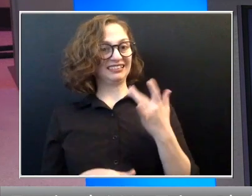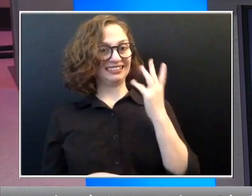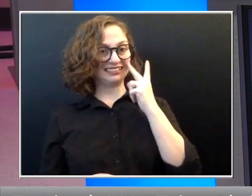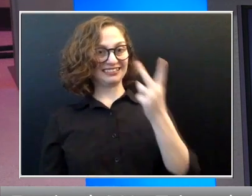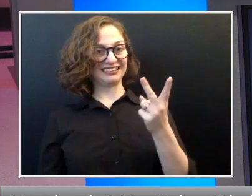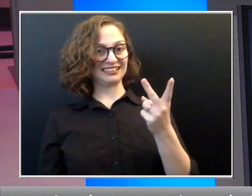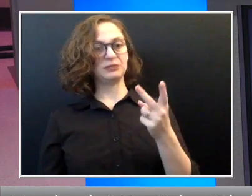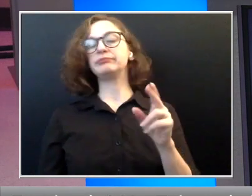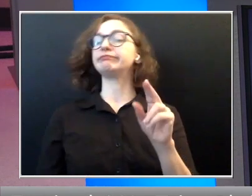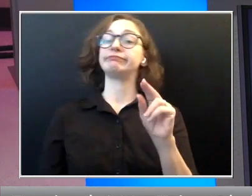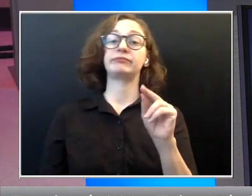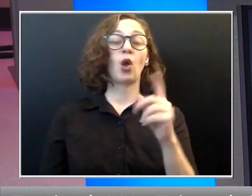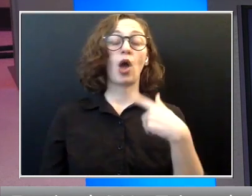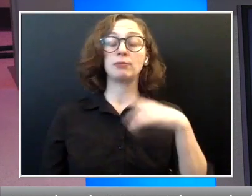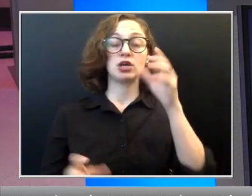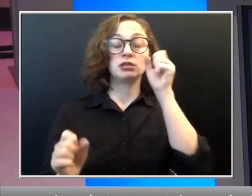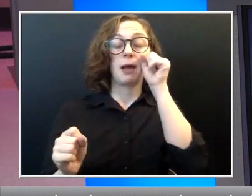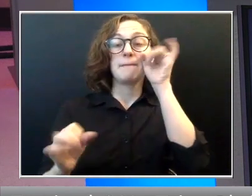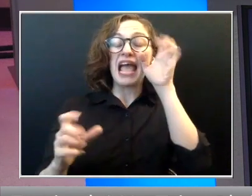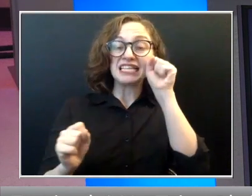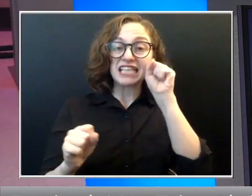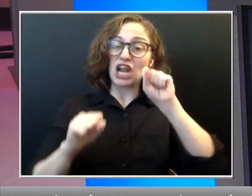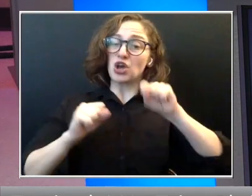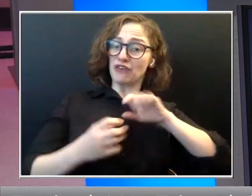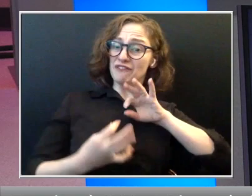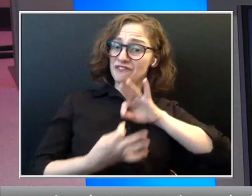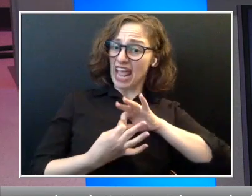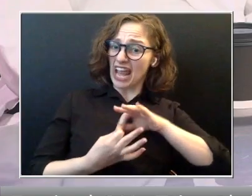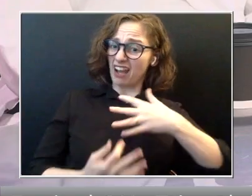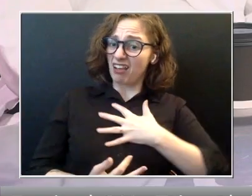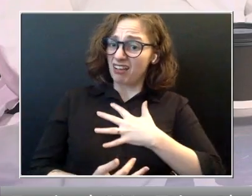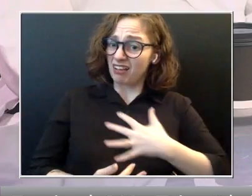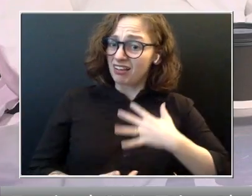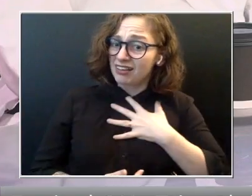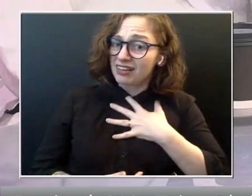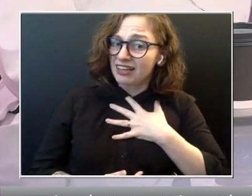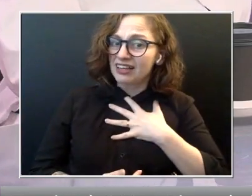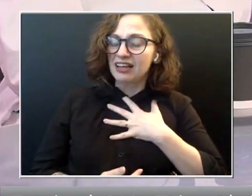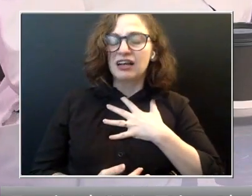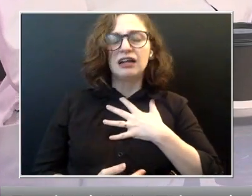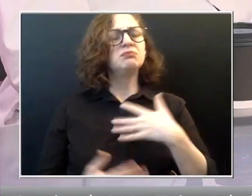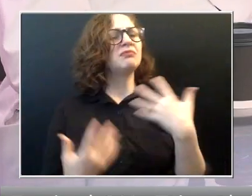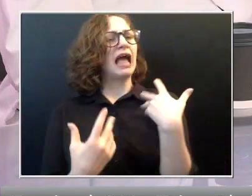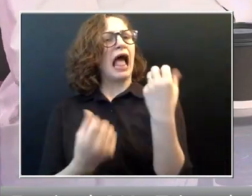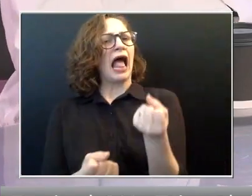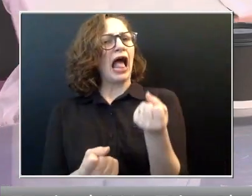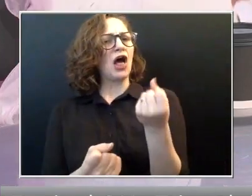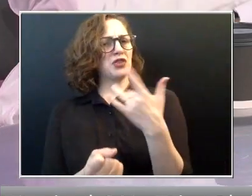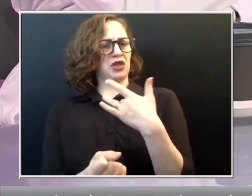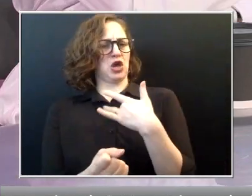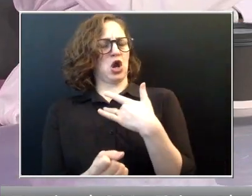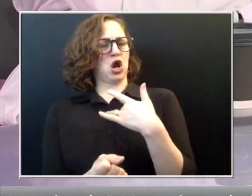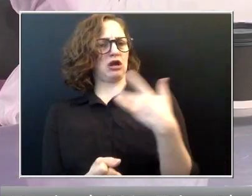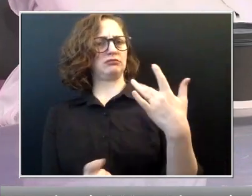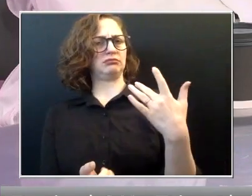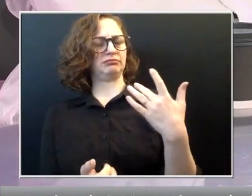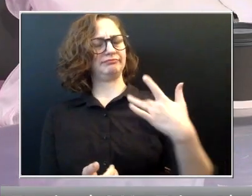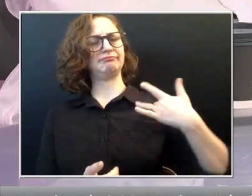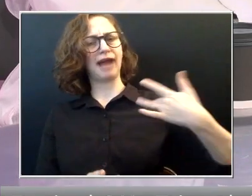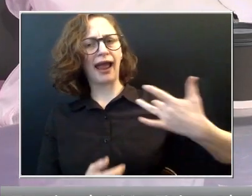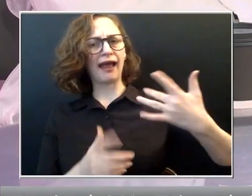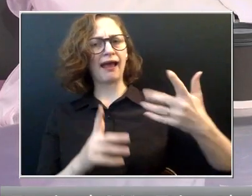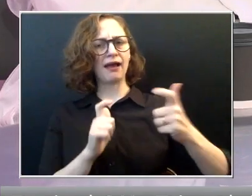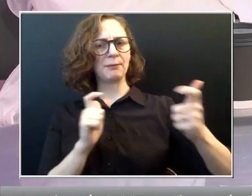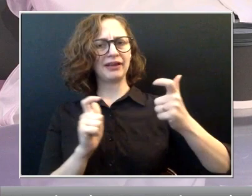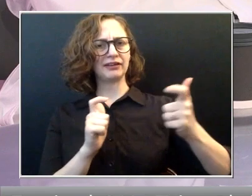even fitting in there. How big is a healthy heart next to your fist? So yeah, it's healthy heart is size of a